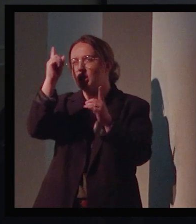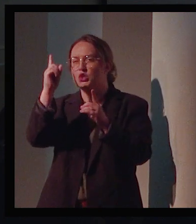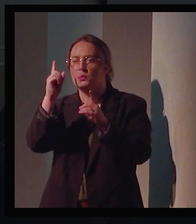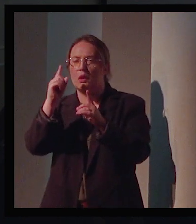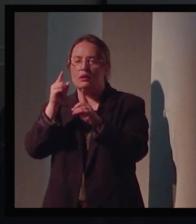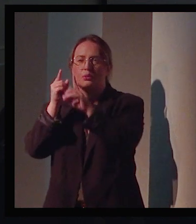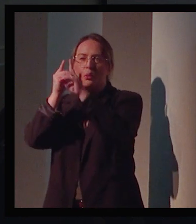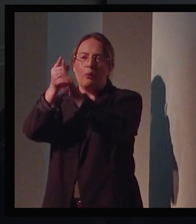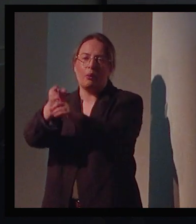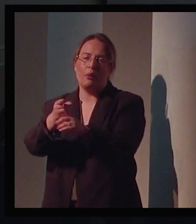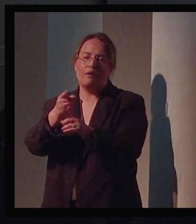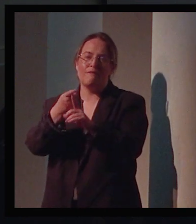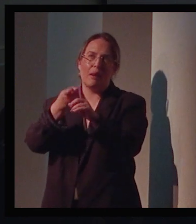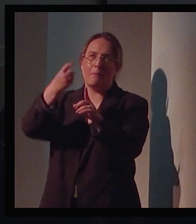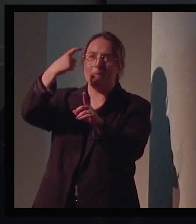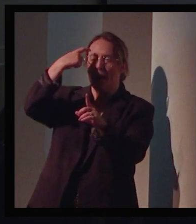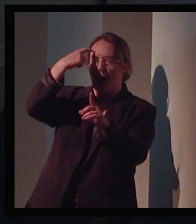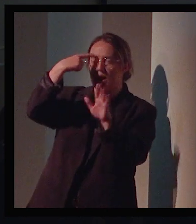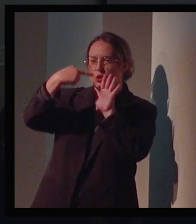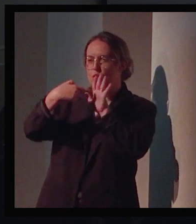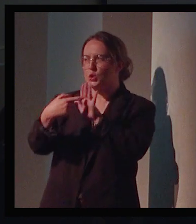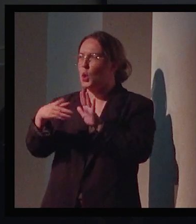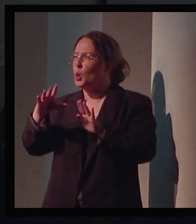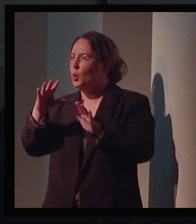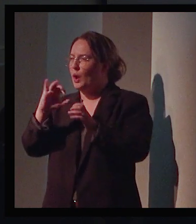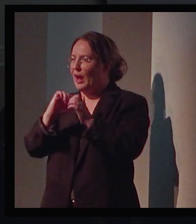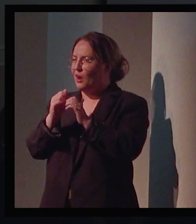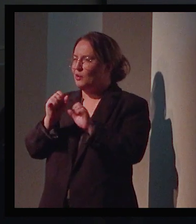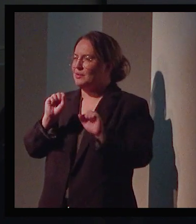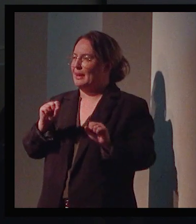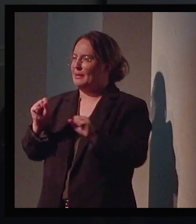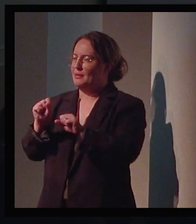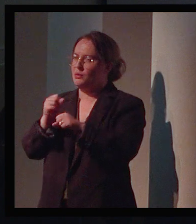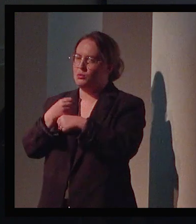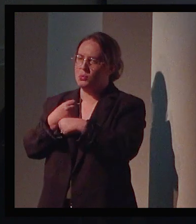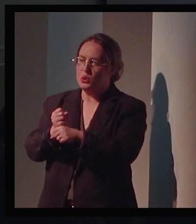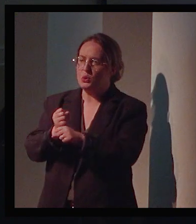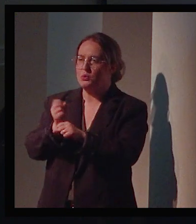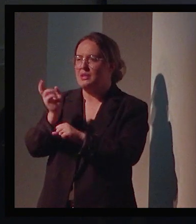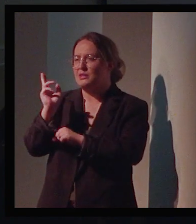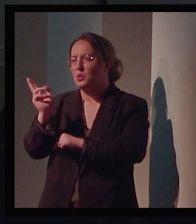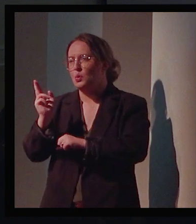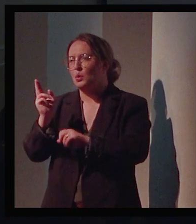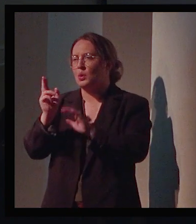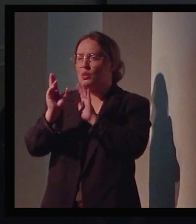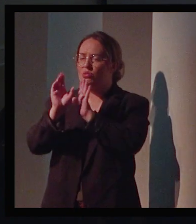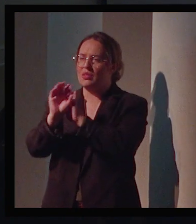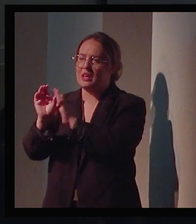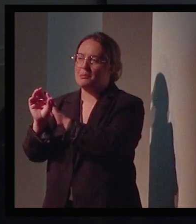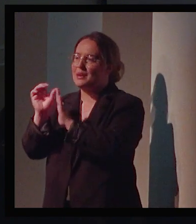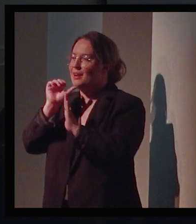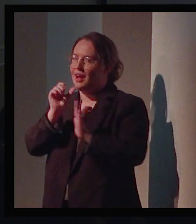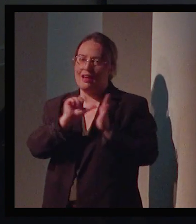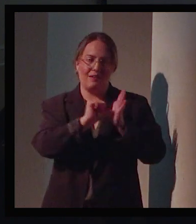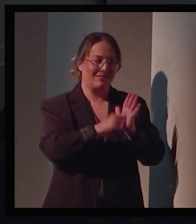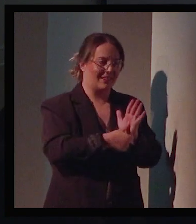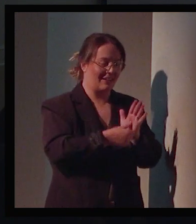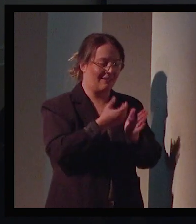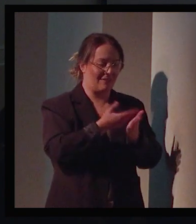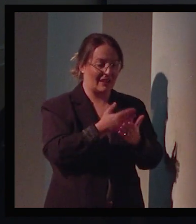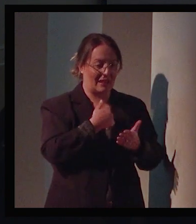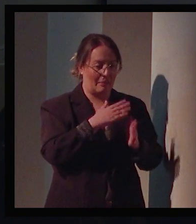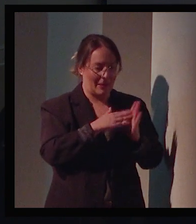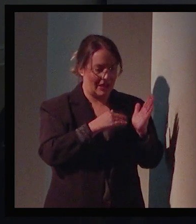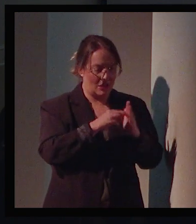the emphasis on artists being able to produce historical or other learned themes, and the de-emphasis on the fact that